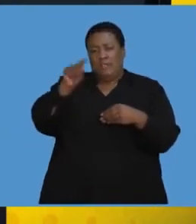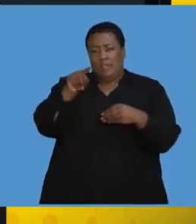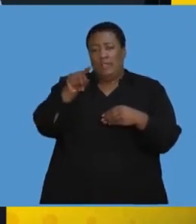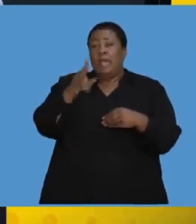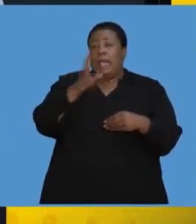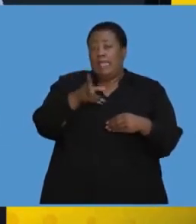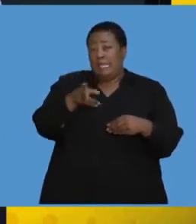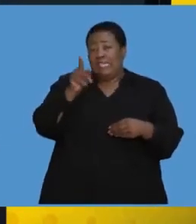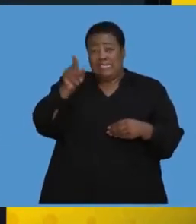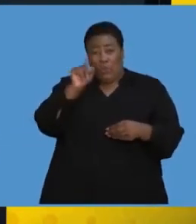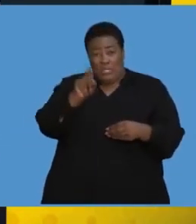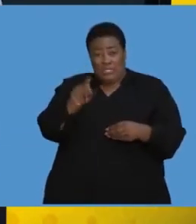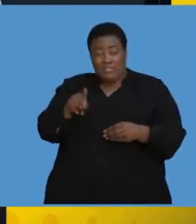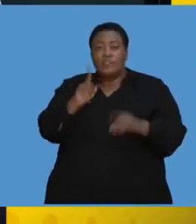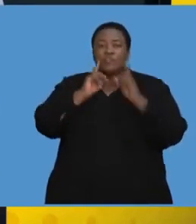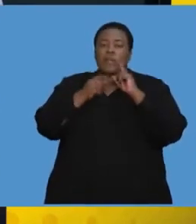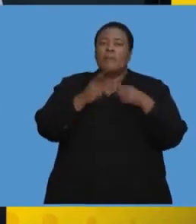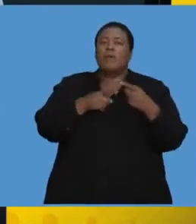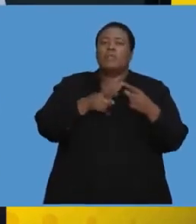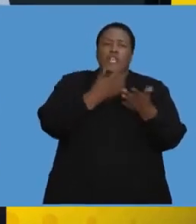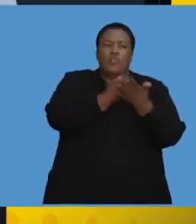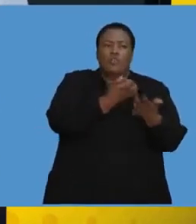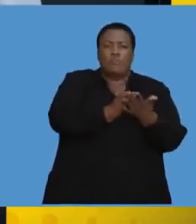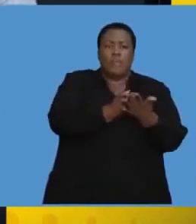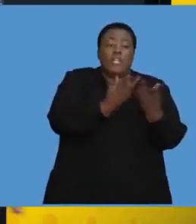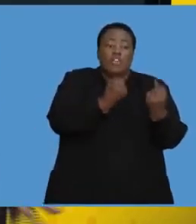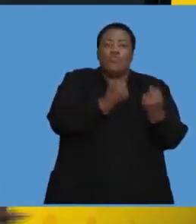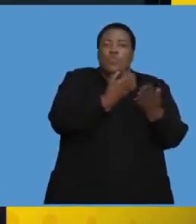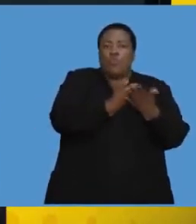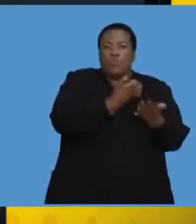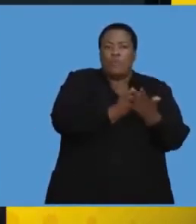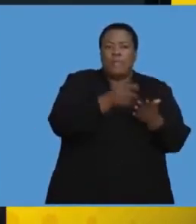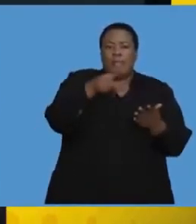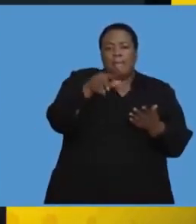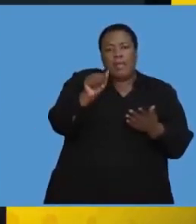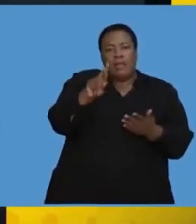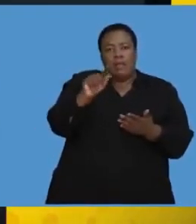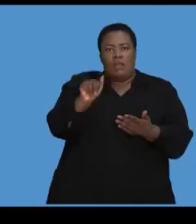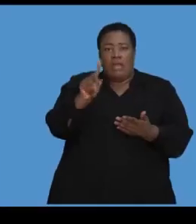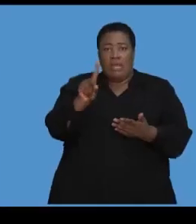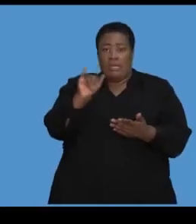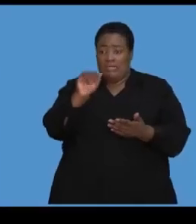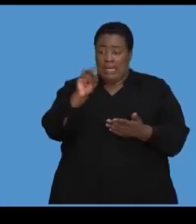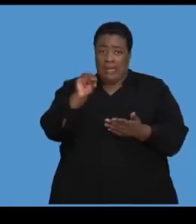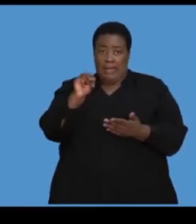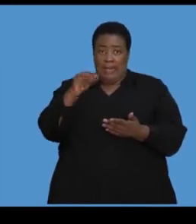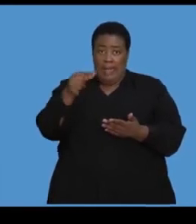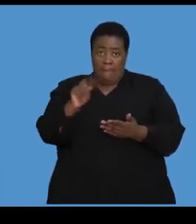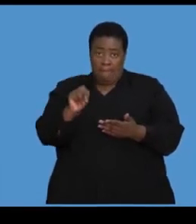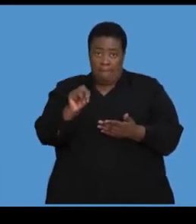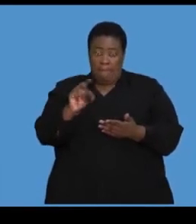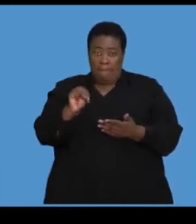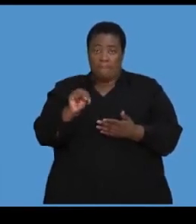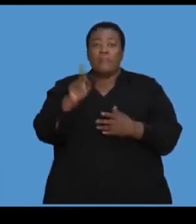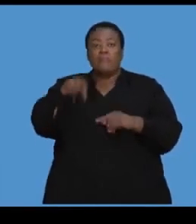you about the new economic paradigm. So it's under the new economic paradigm. You need to be able to explain the fiscal